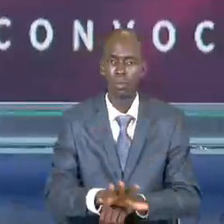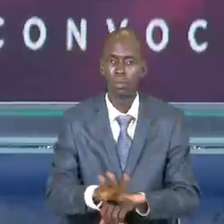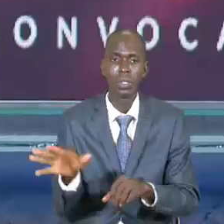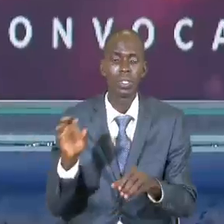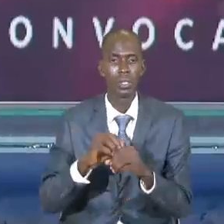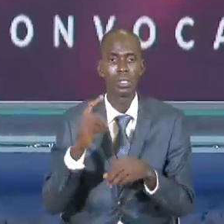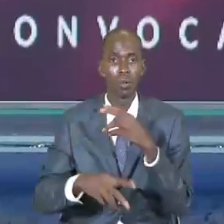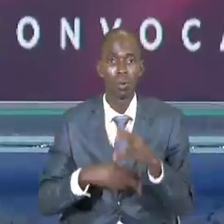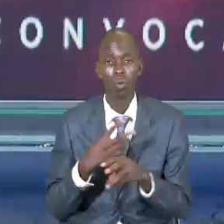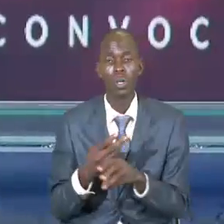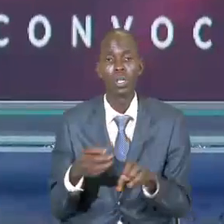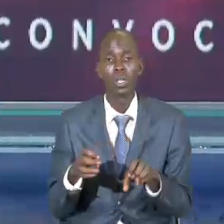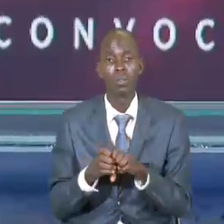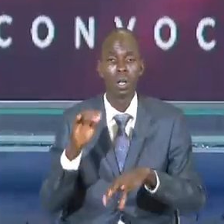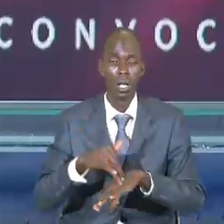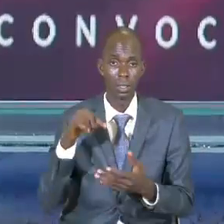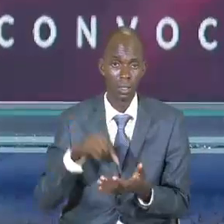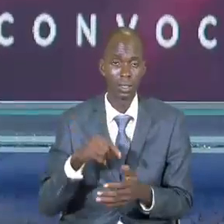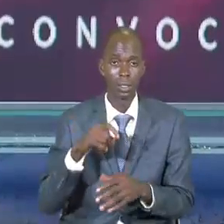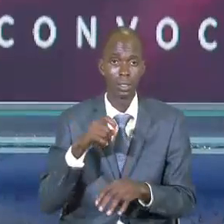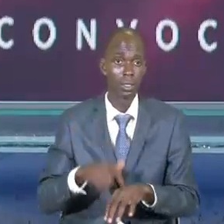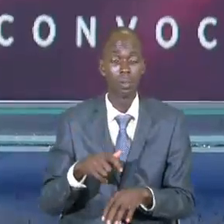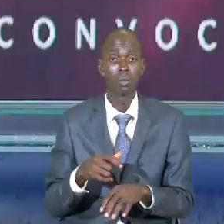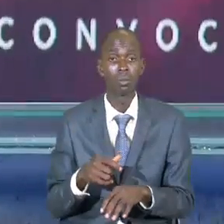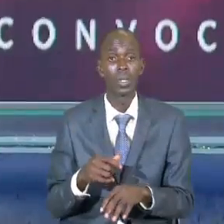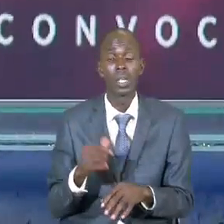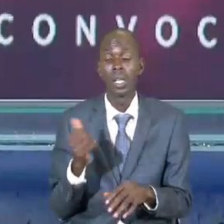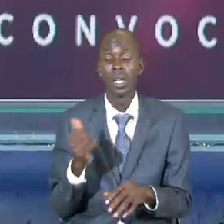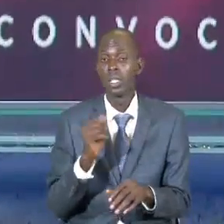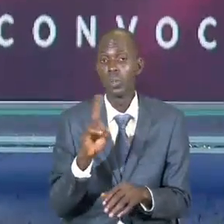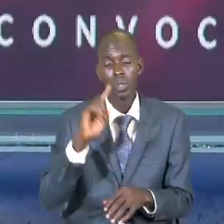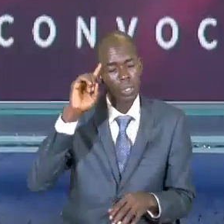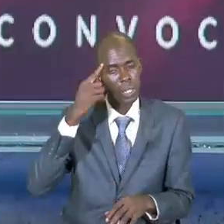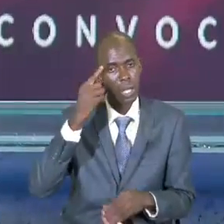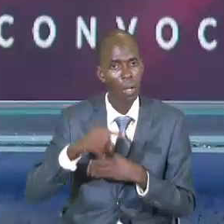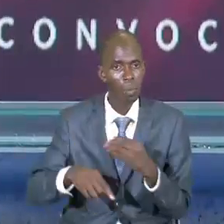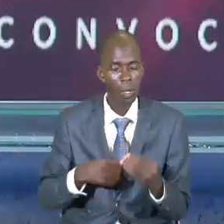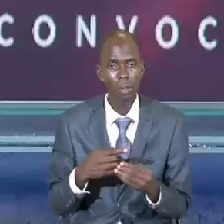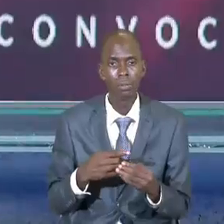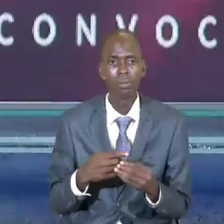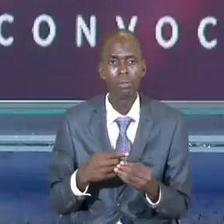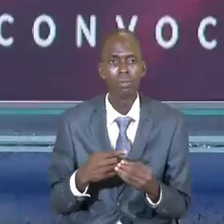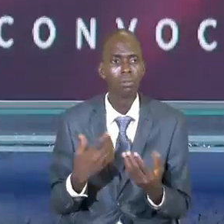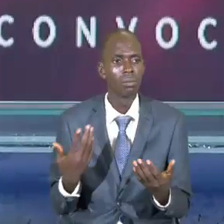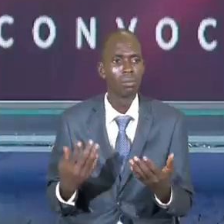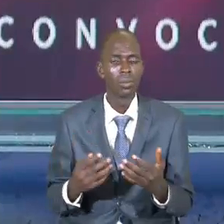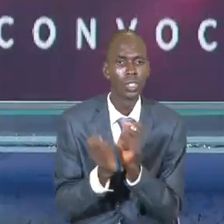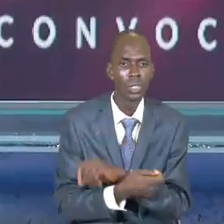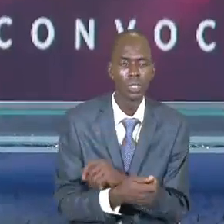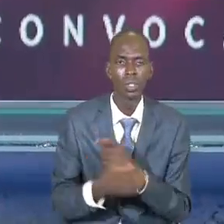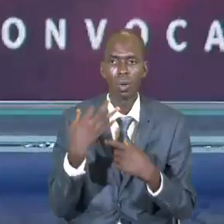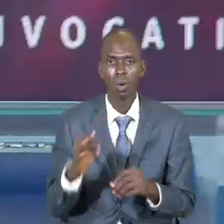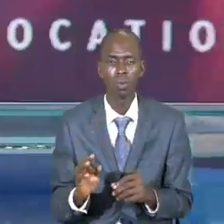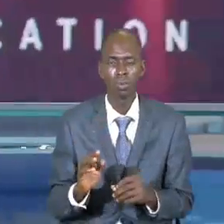this time, anywhere you think about civilization, the change of the Roman government and